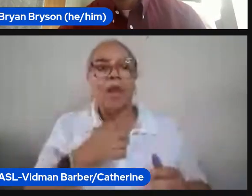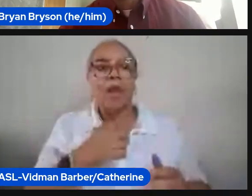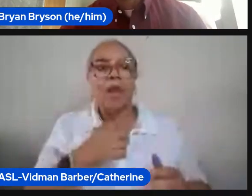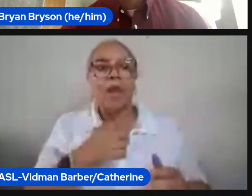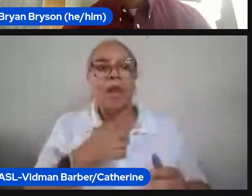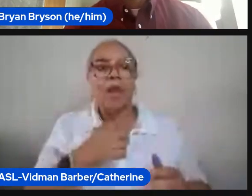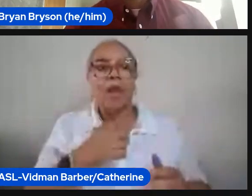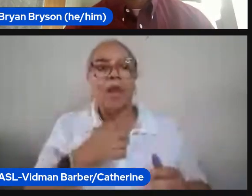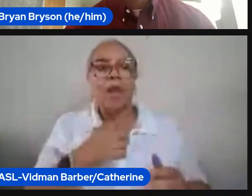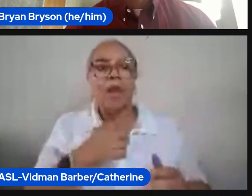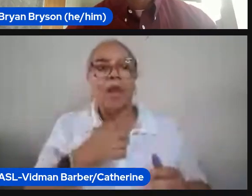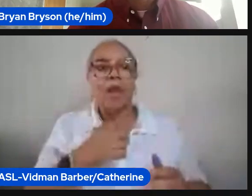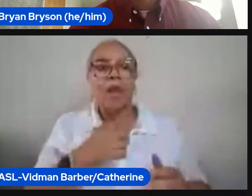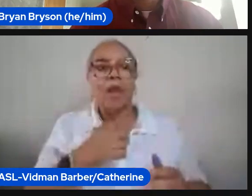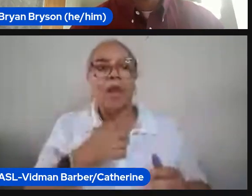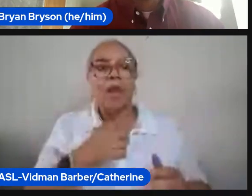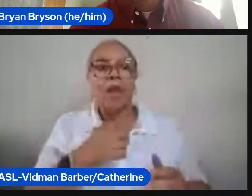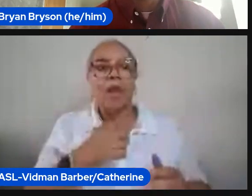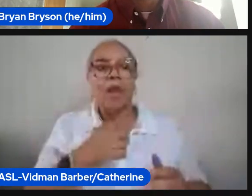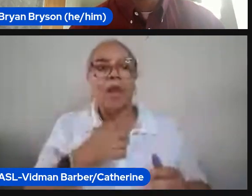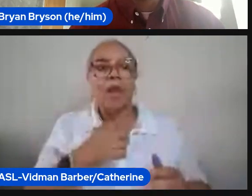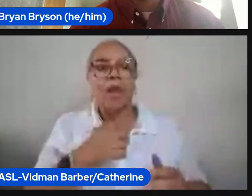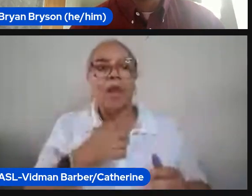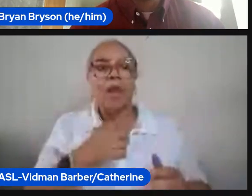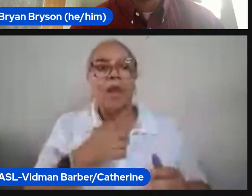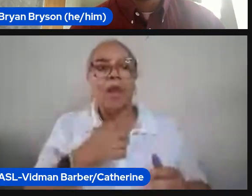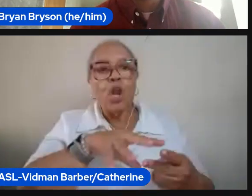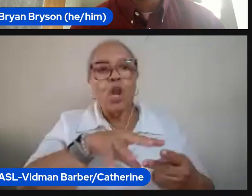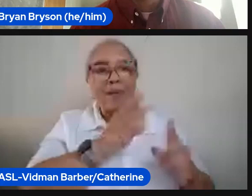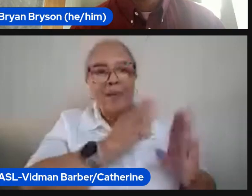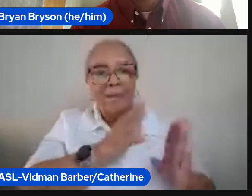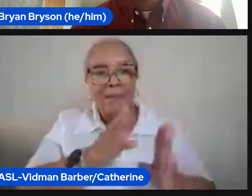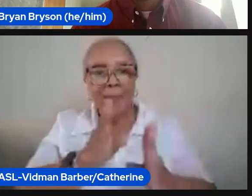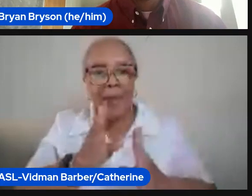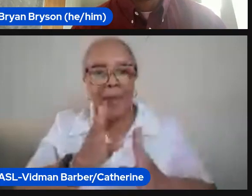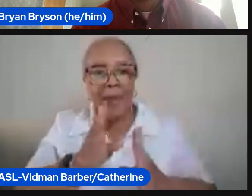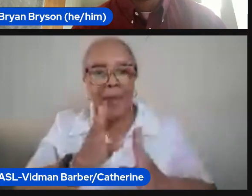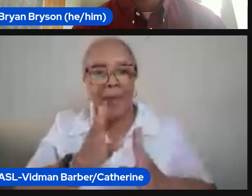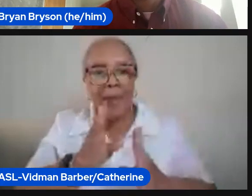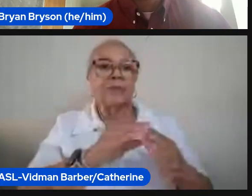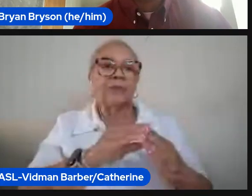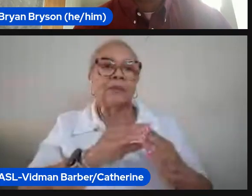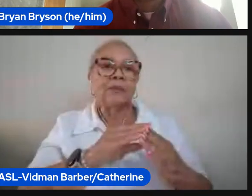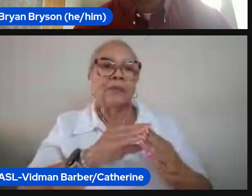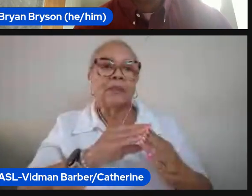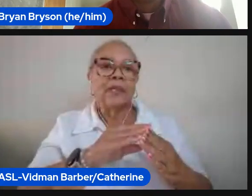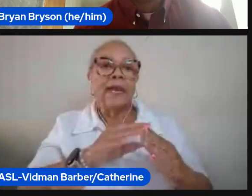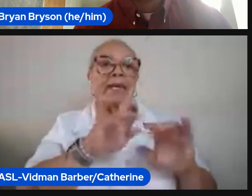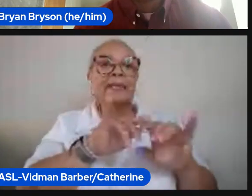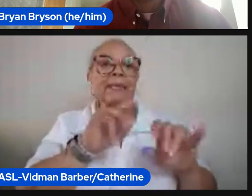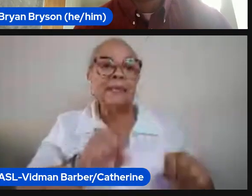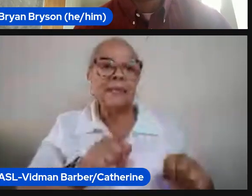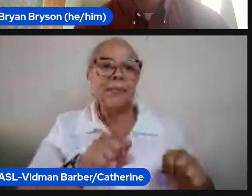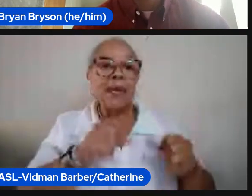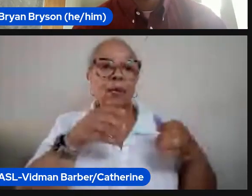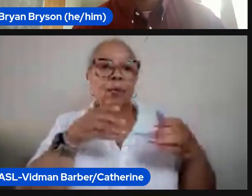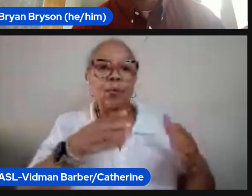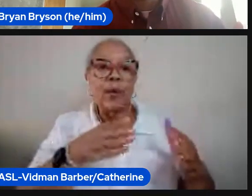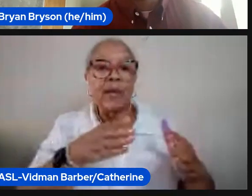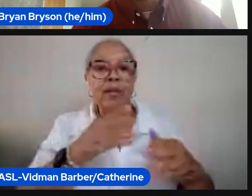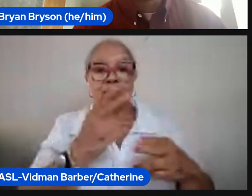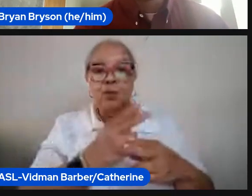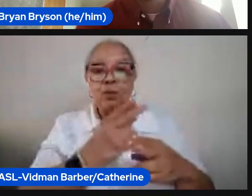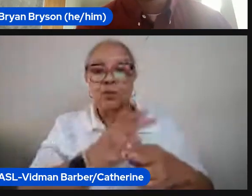drives this, right? It's about learning those patterns kind of in a systematic way, using